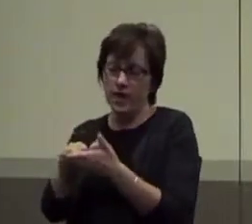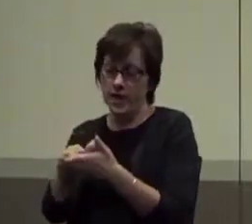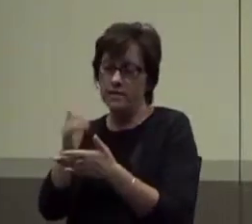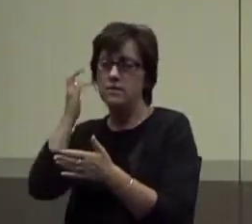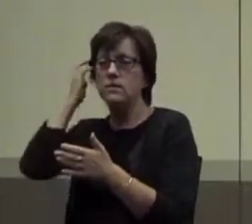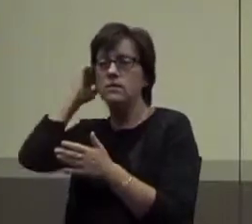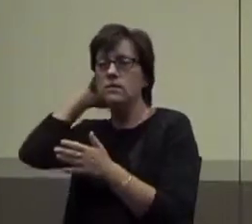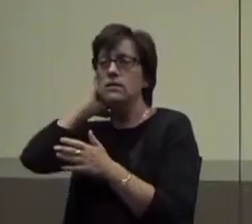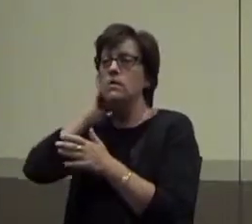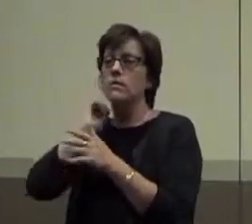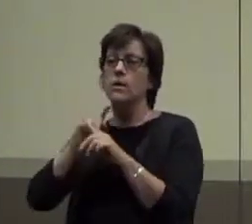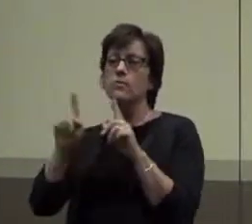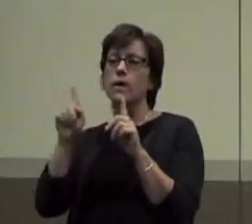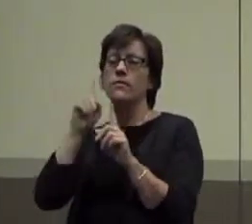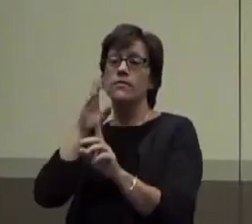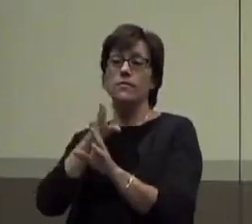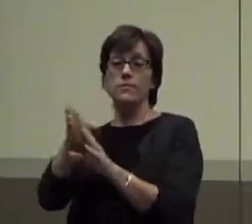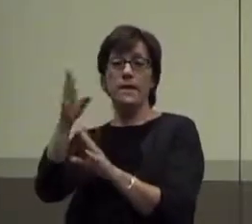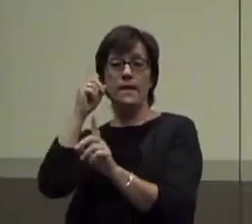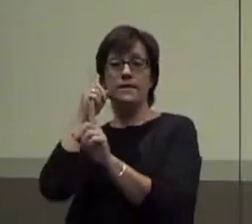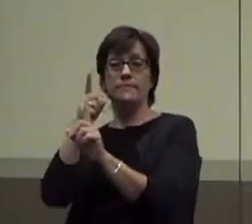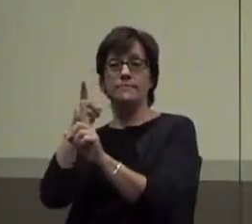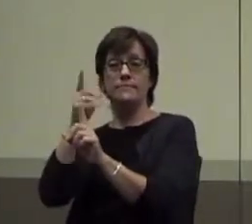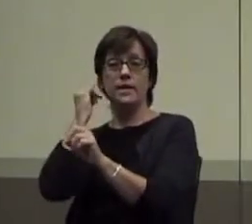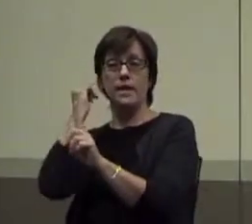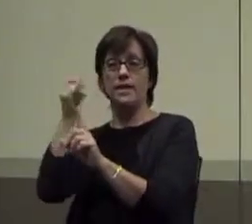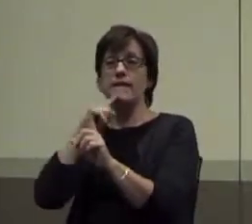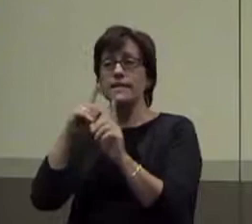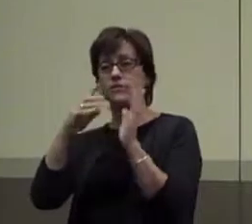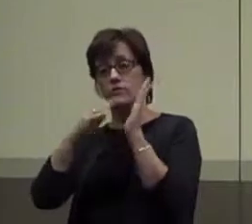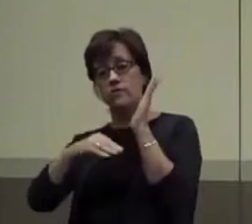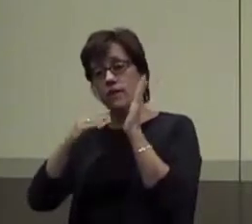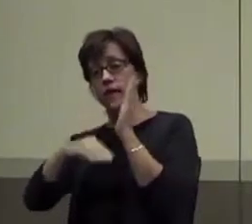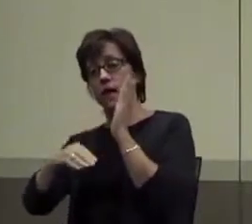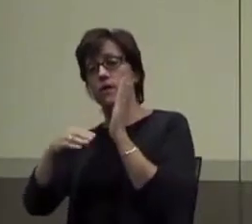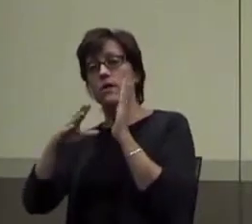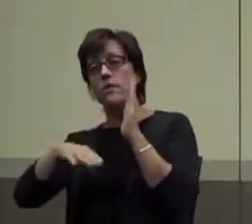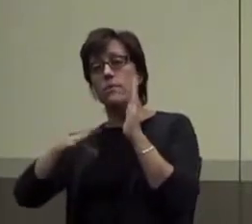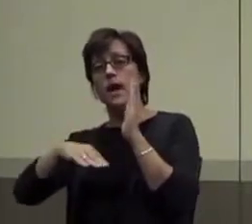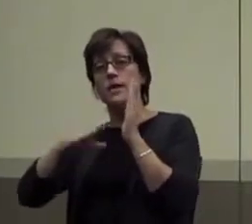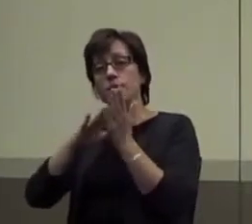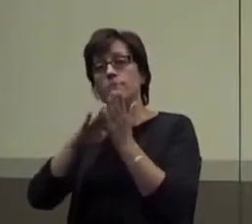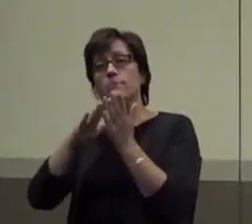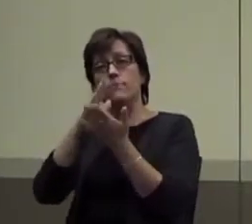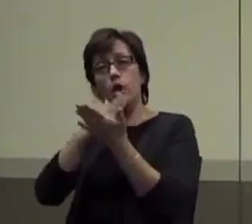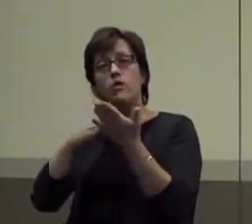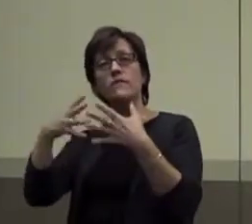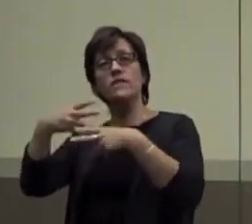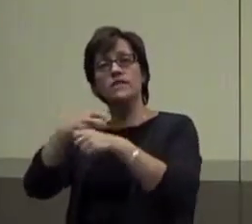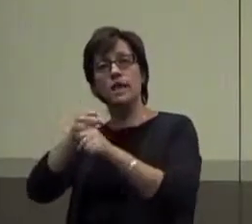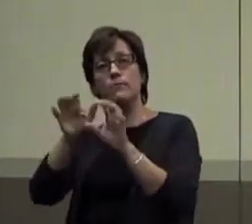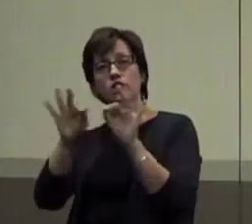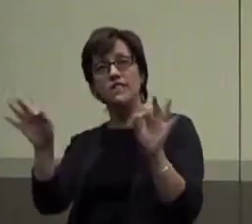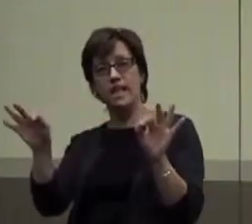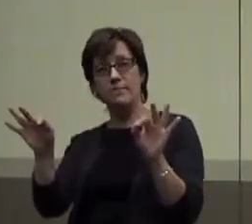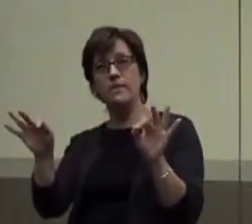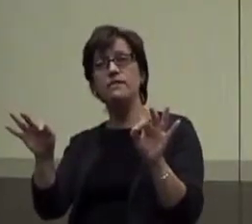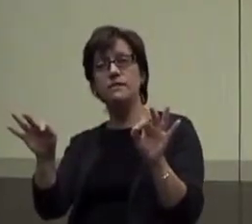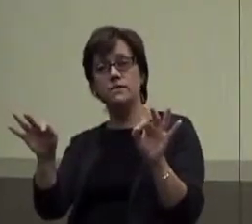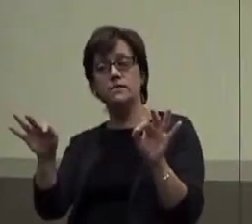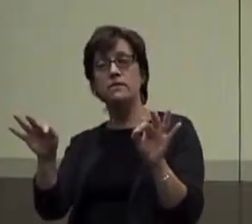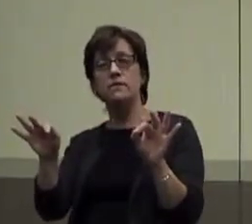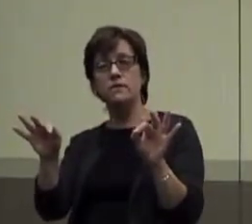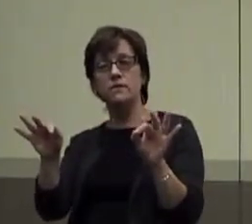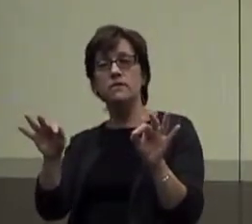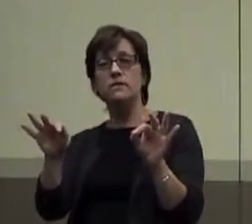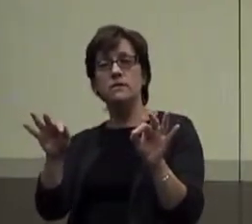idea is coming up with the bottom gray part of a summary statement, and that's where they identify